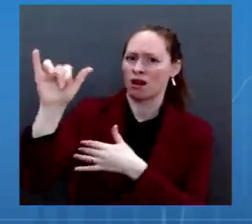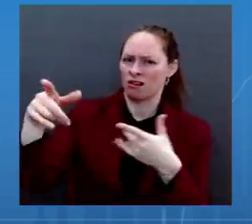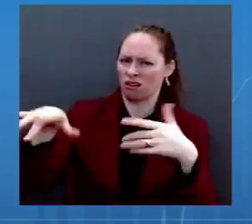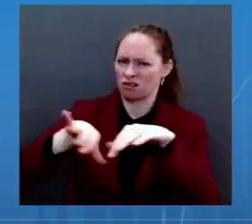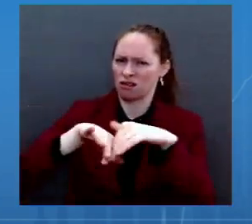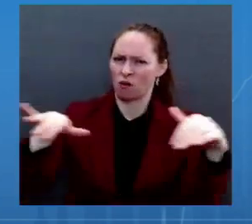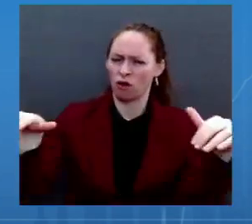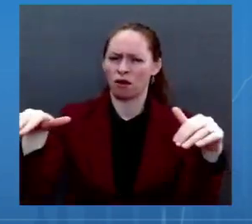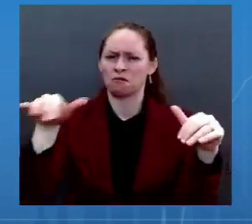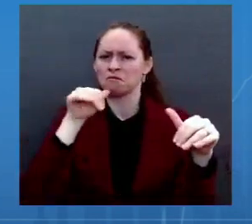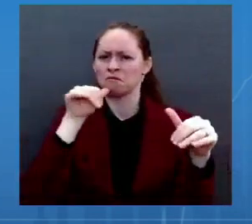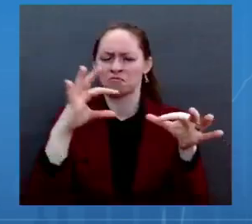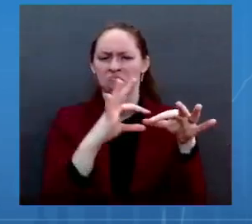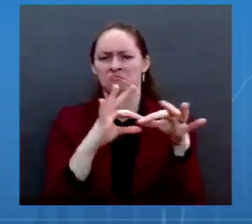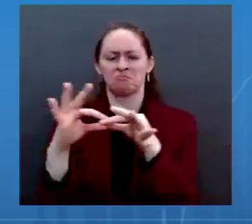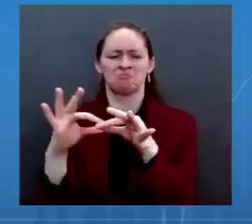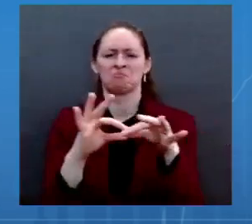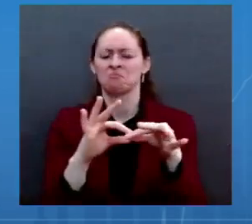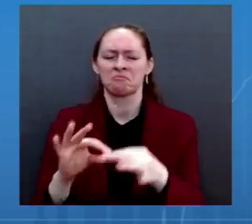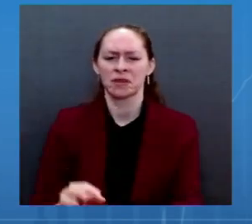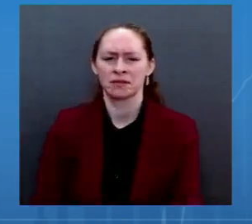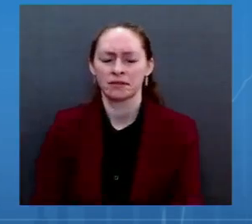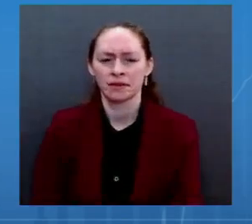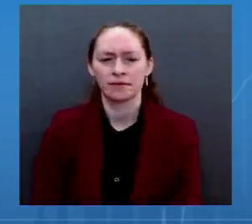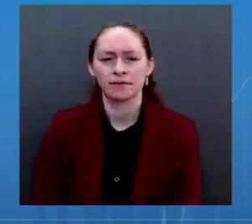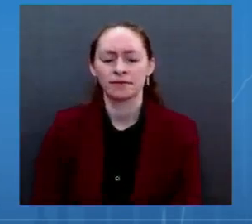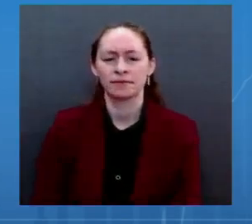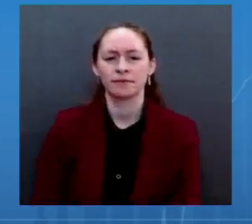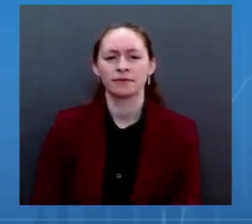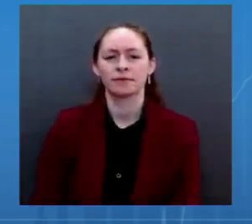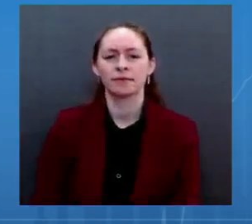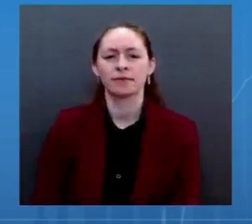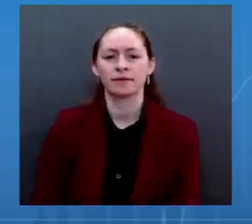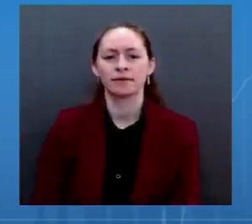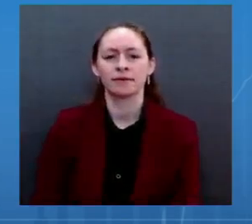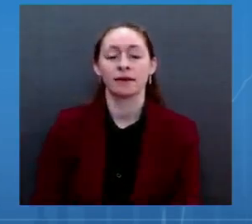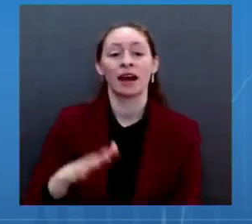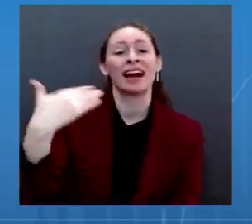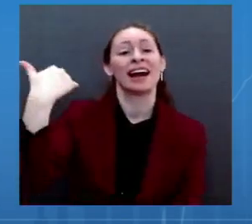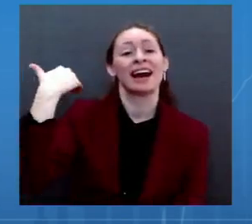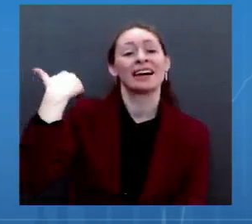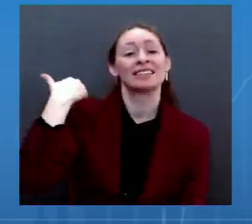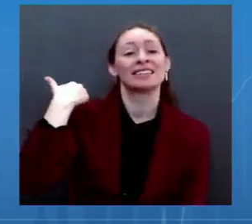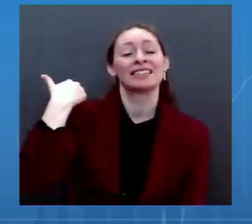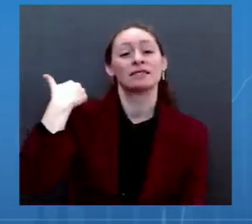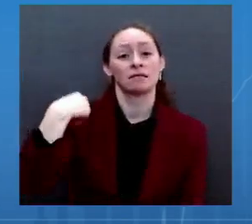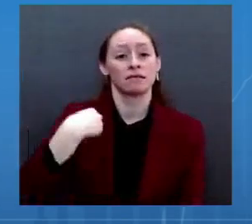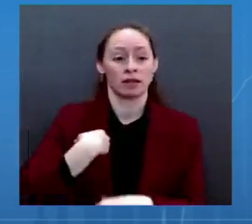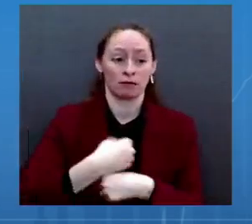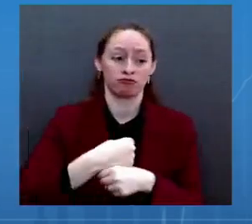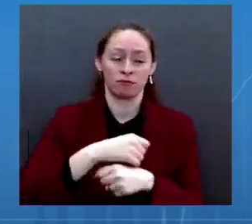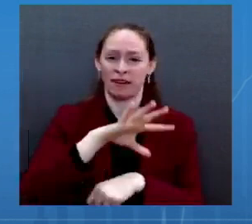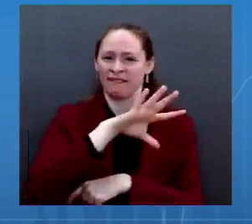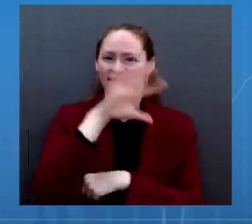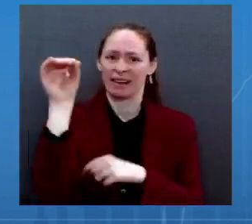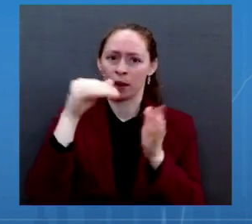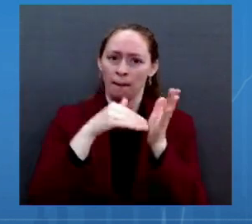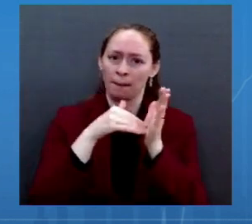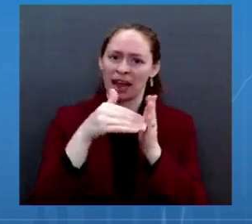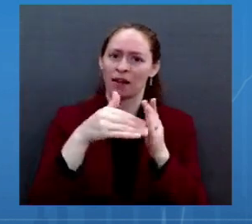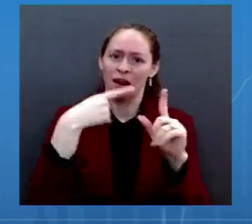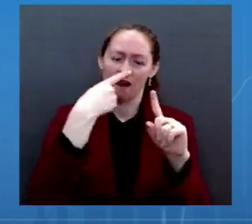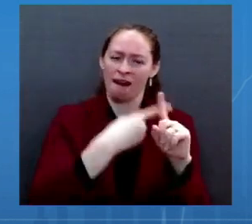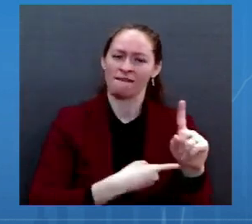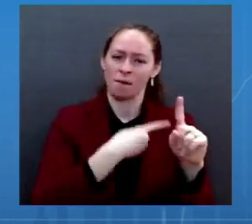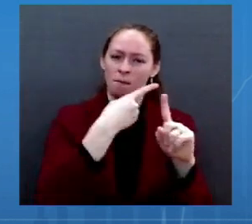now running above 200 million, but with all the companies that have now been authorized, there's the capacity for the U.S. government to